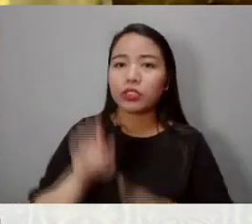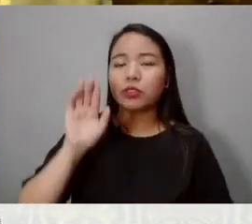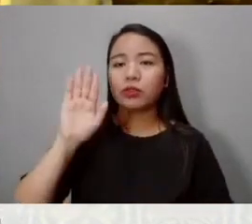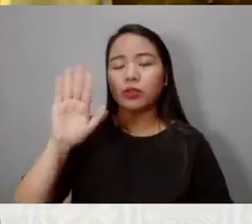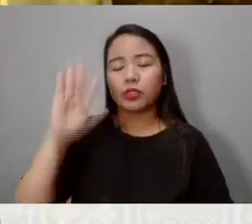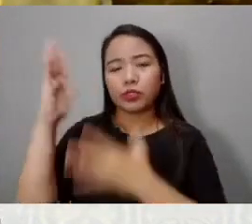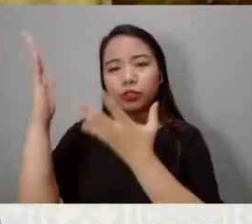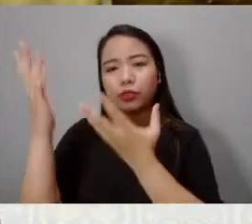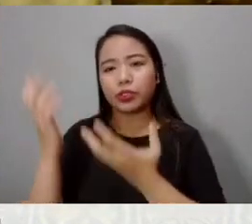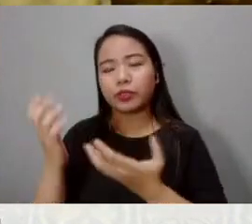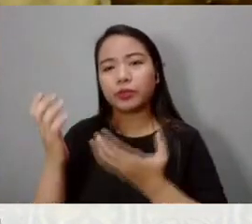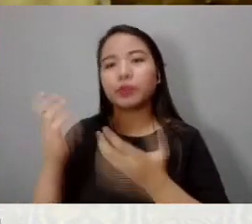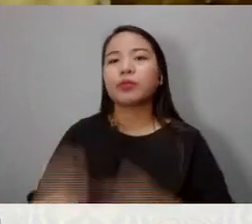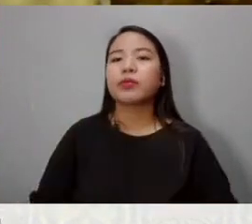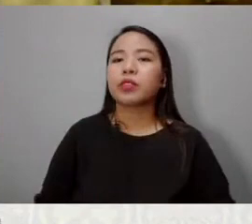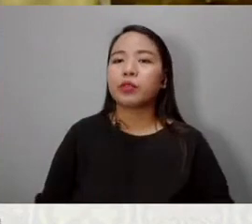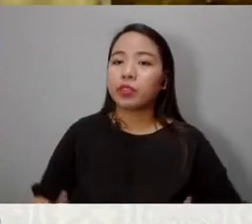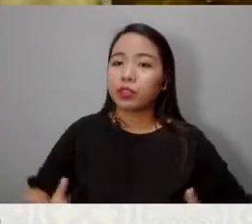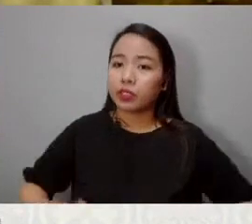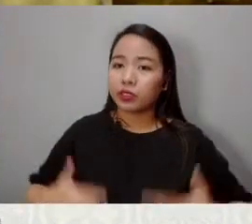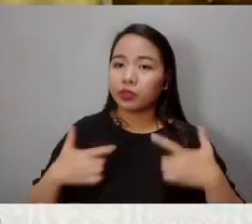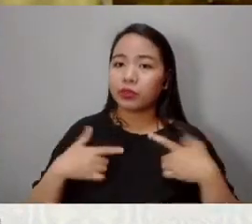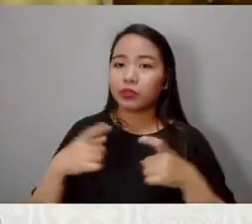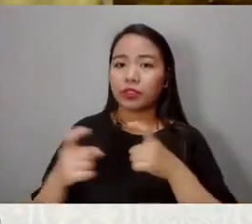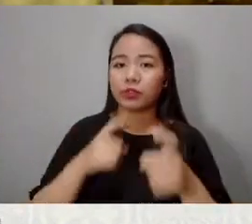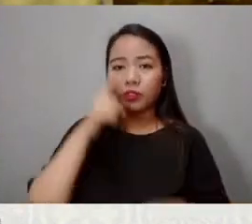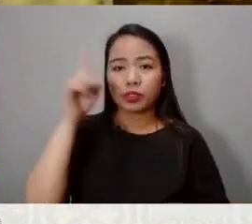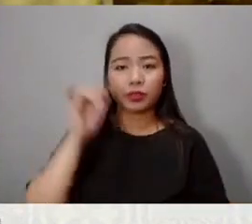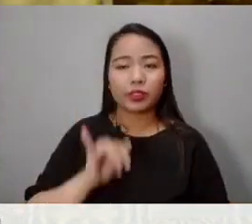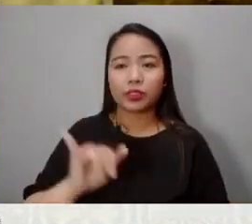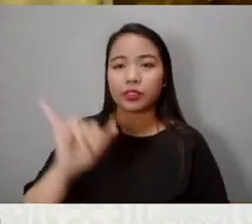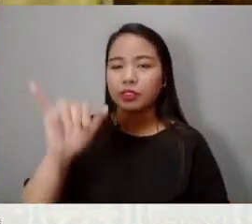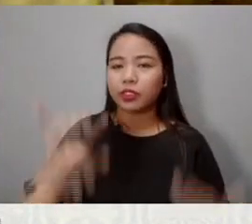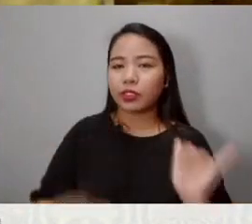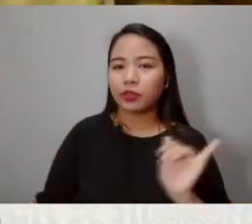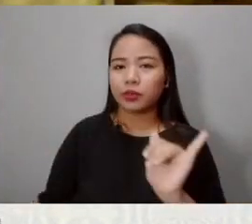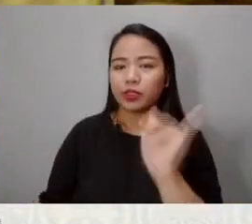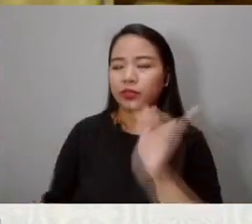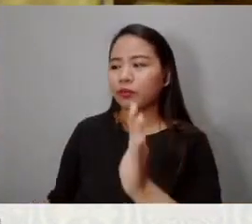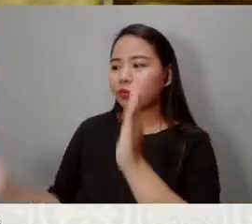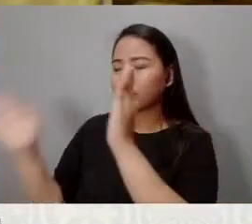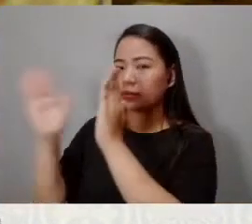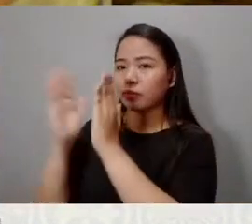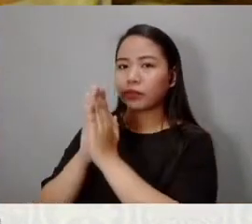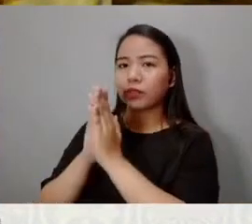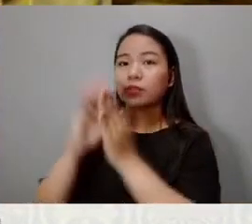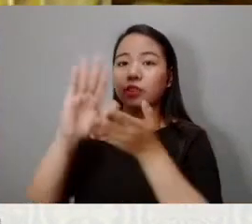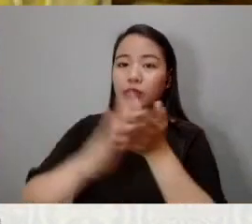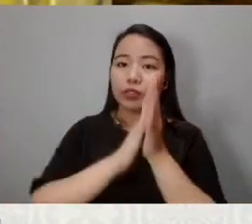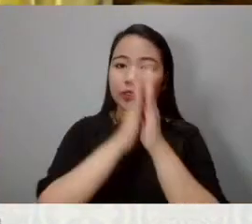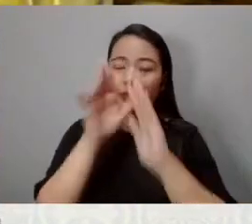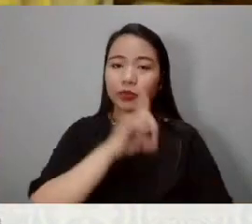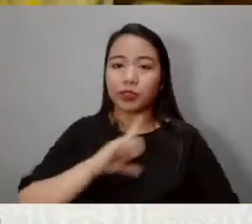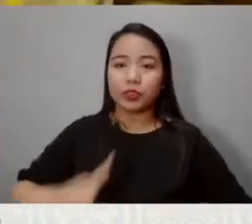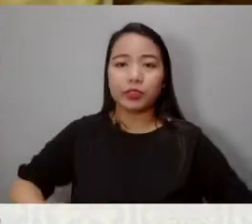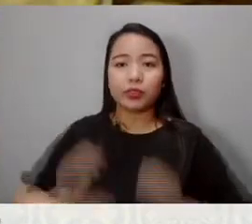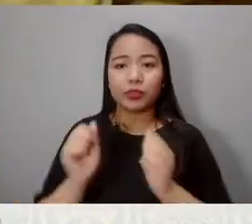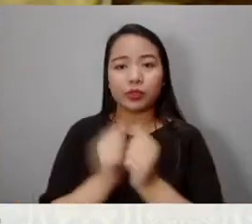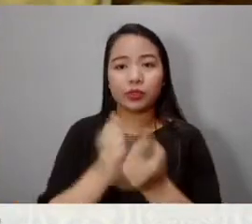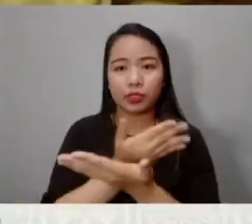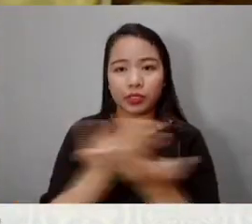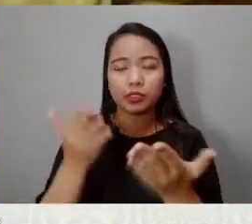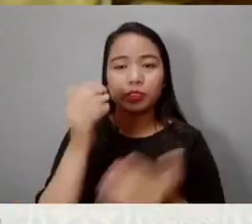your will, who live and reign forever and ever. Amen. The peace of the Lord be with you always.